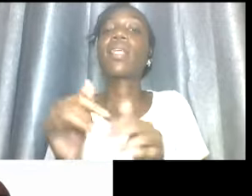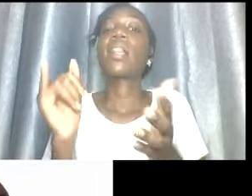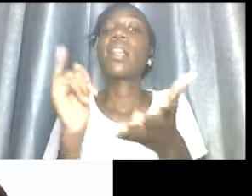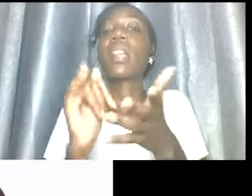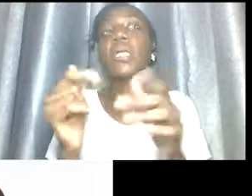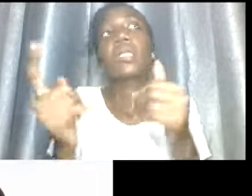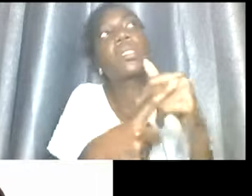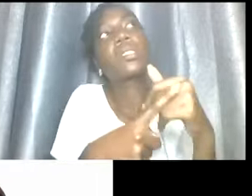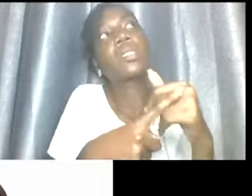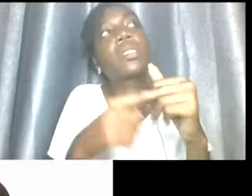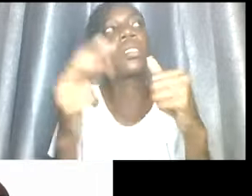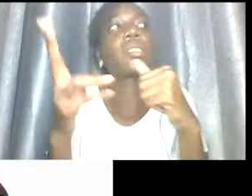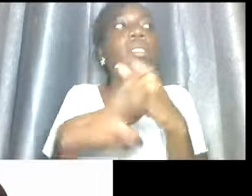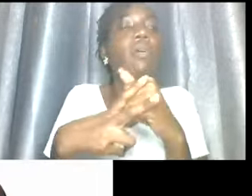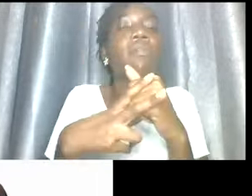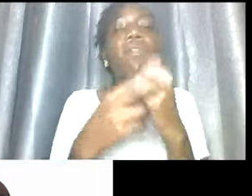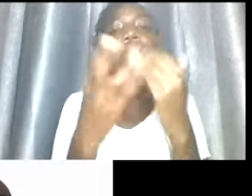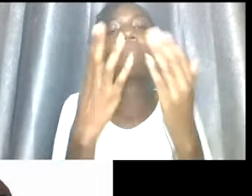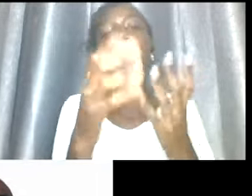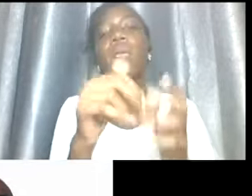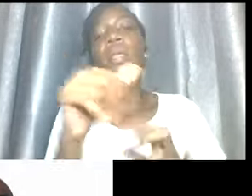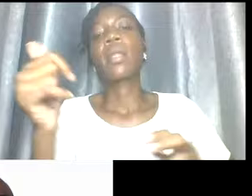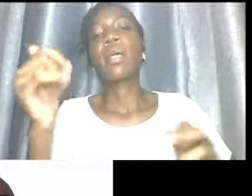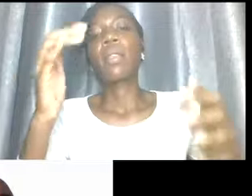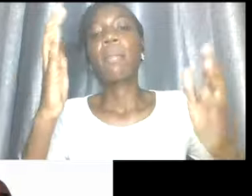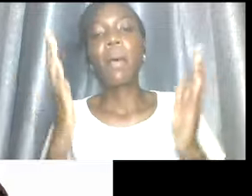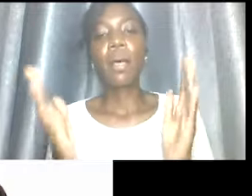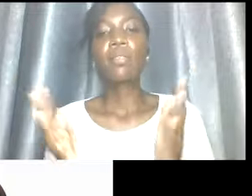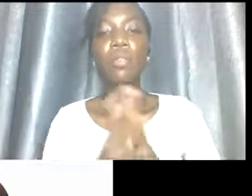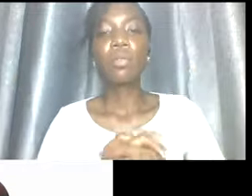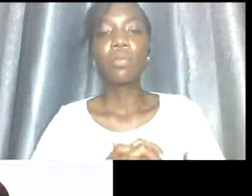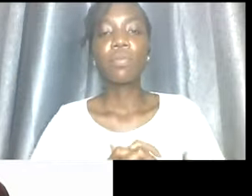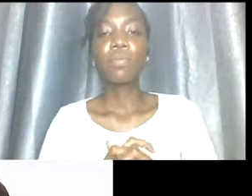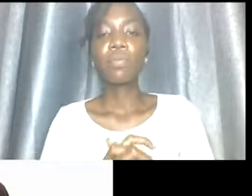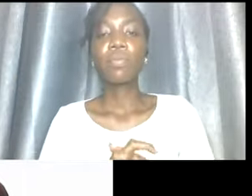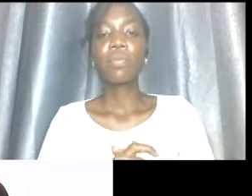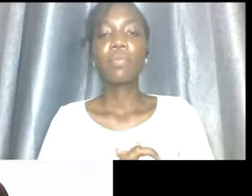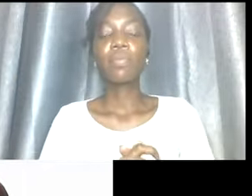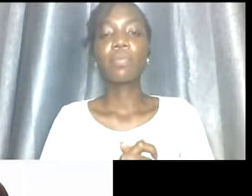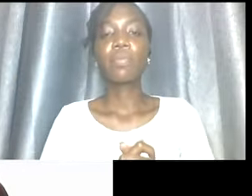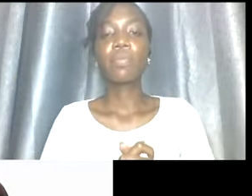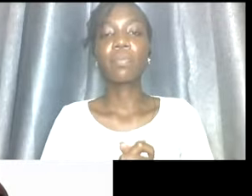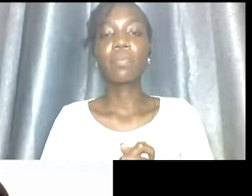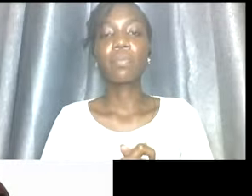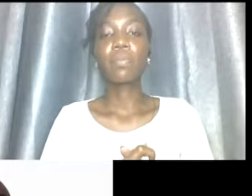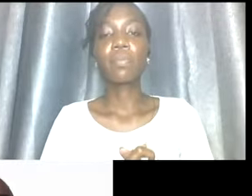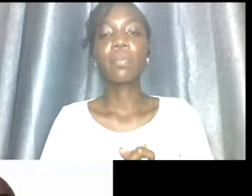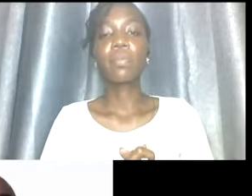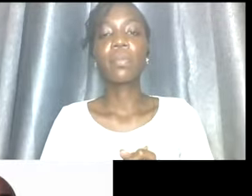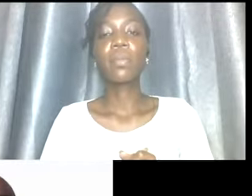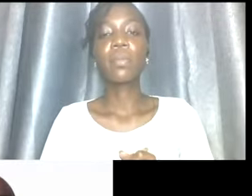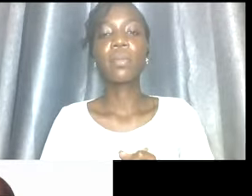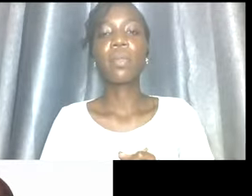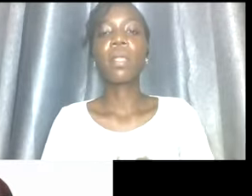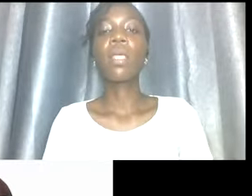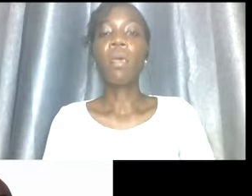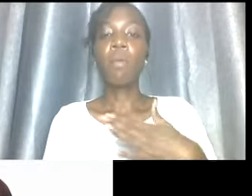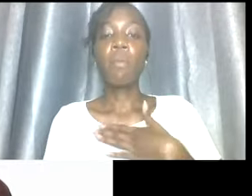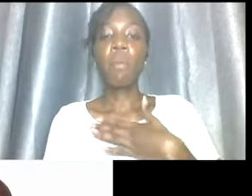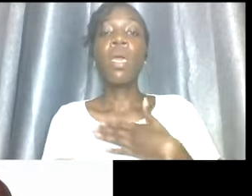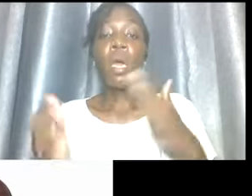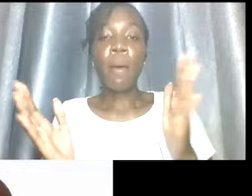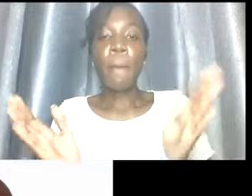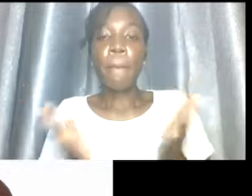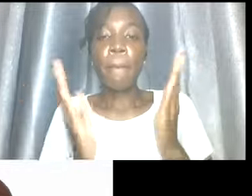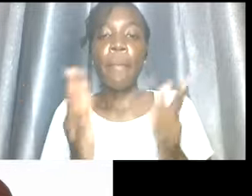for someone else around the world that I can connect with and I can communicate with. One of my encouragements to us right